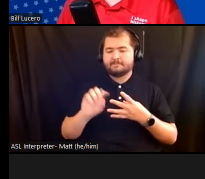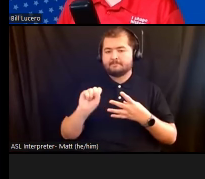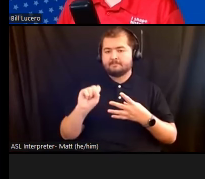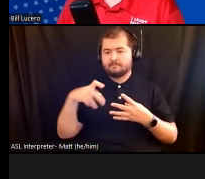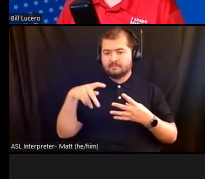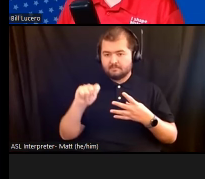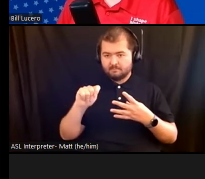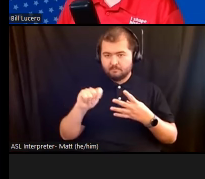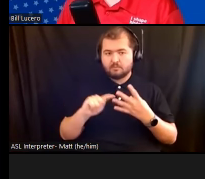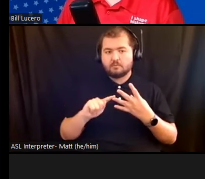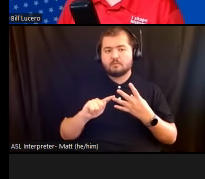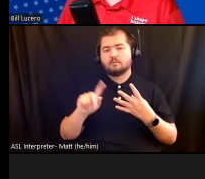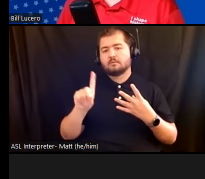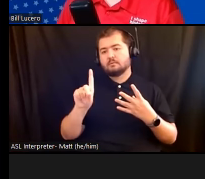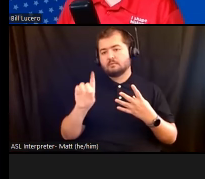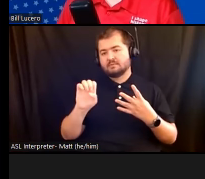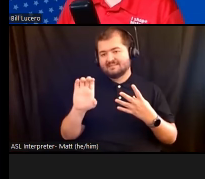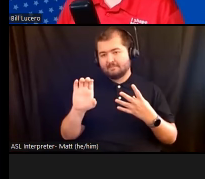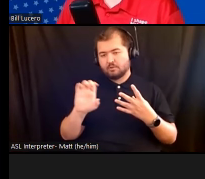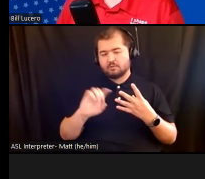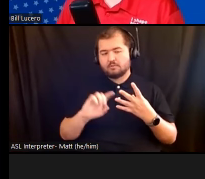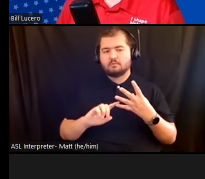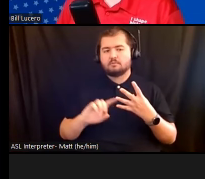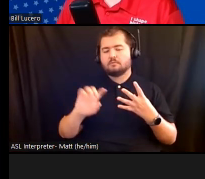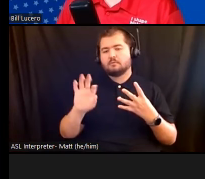B, September, C, December,